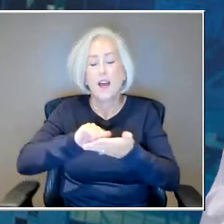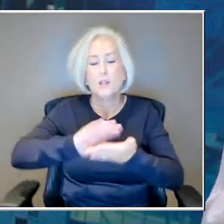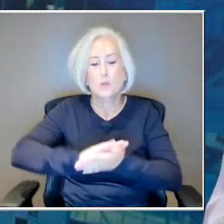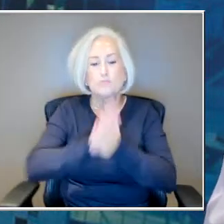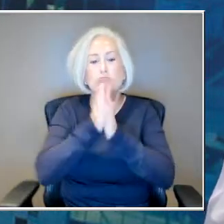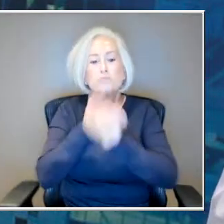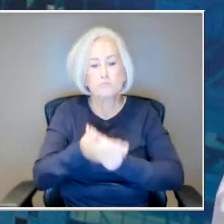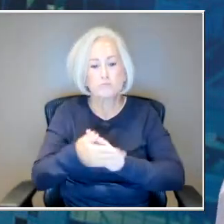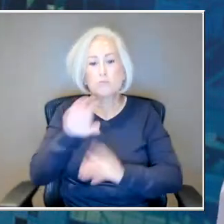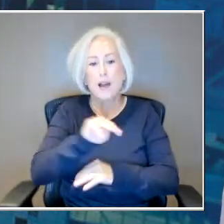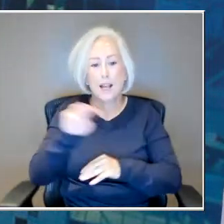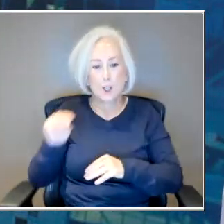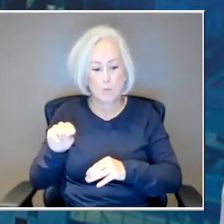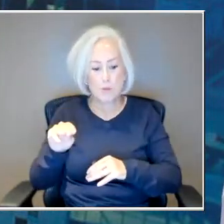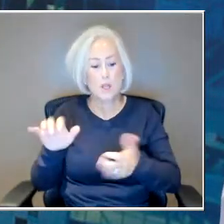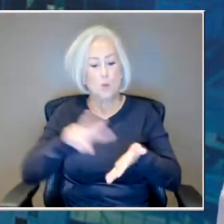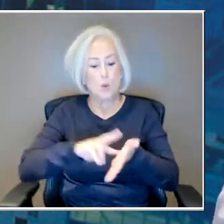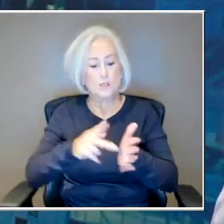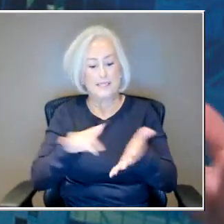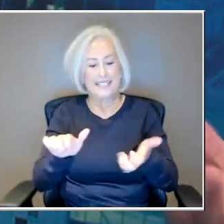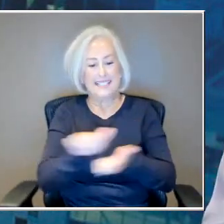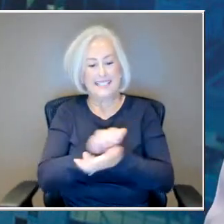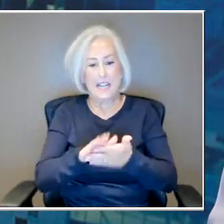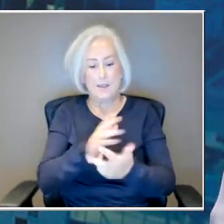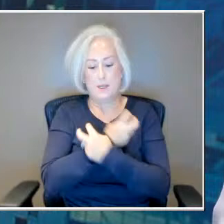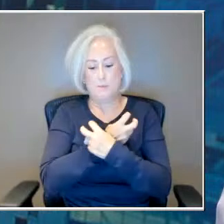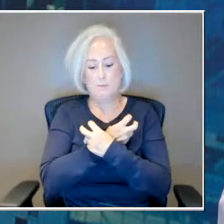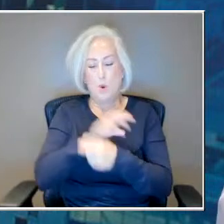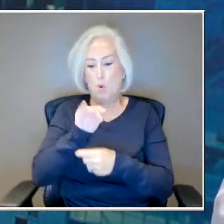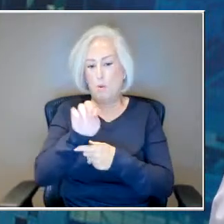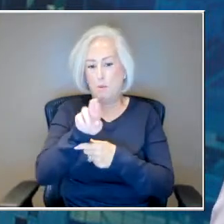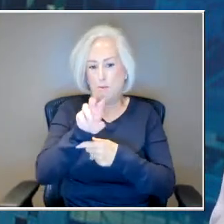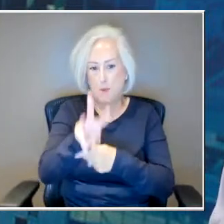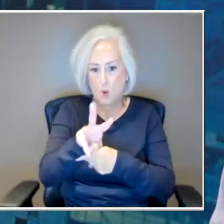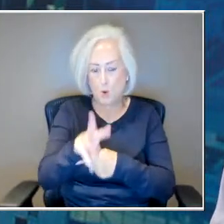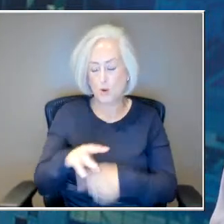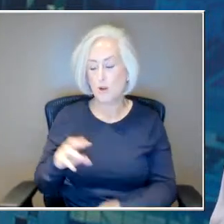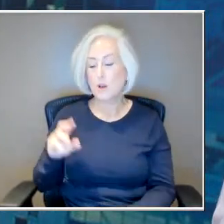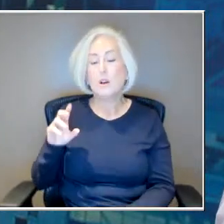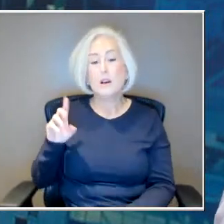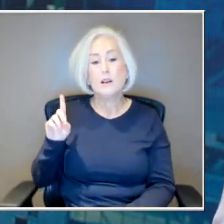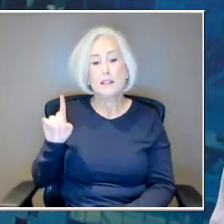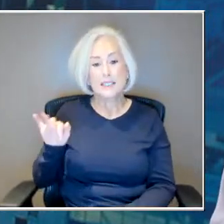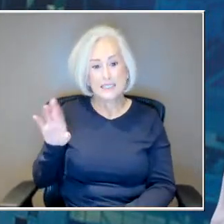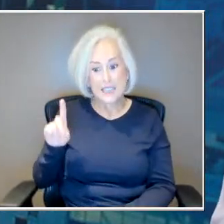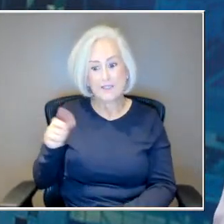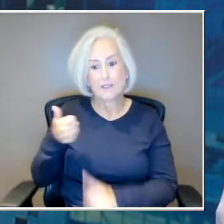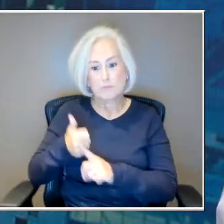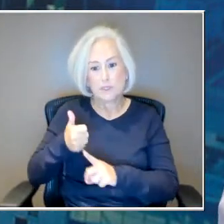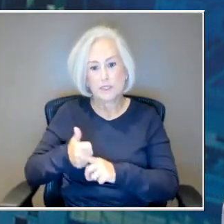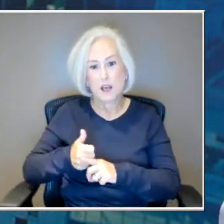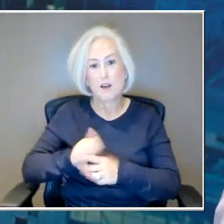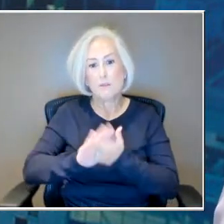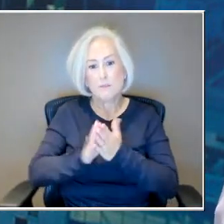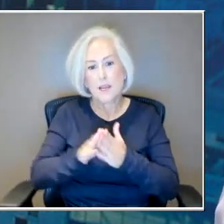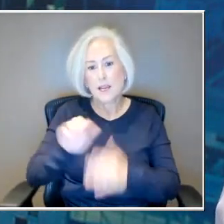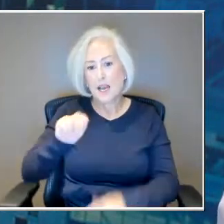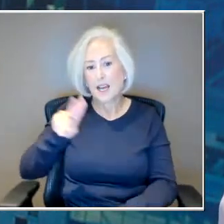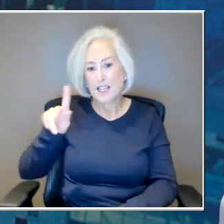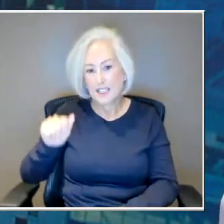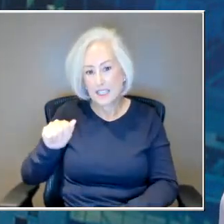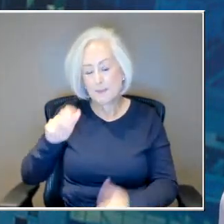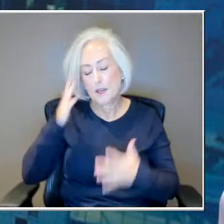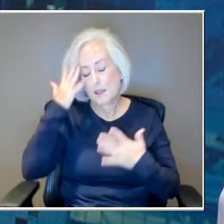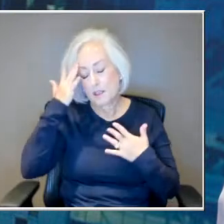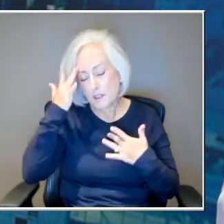like the bone marrow. So patients will, like Mr. Francais, will have anemia. He'll become weak, because it damages the